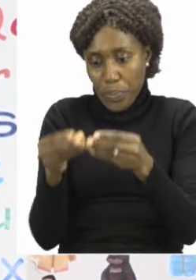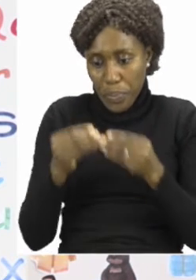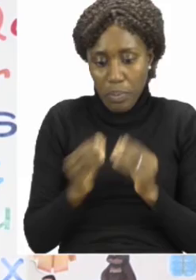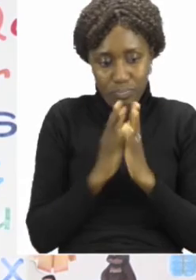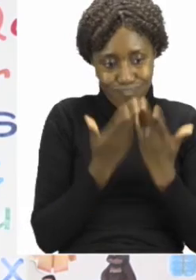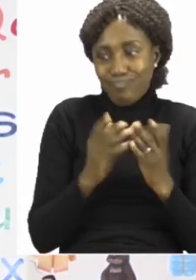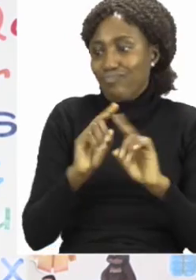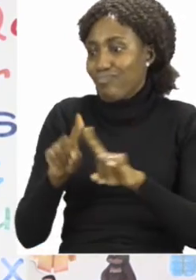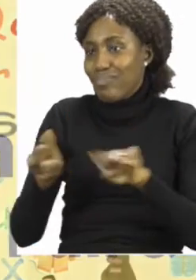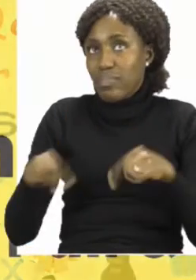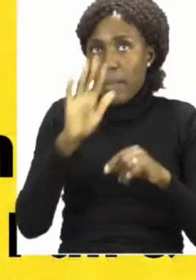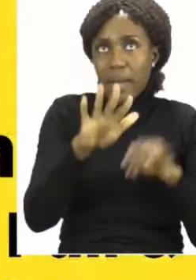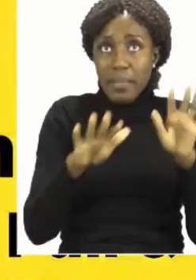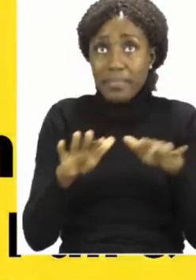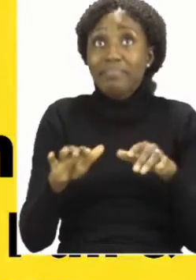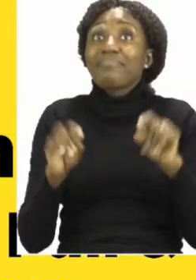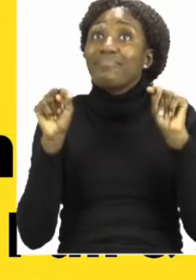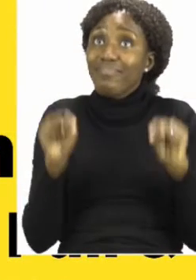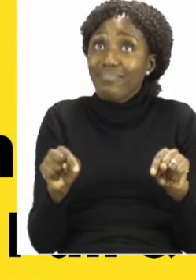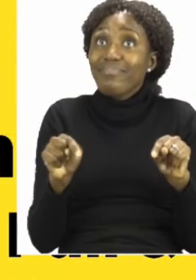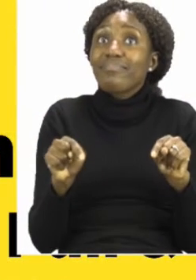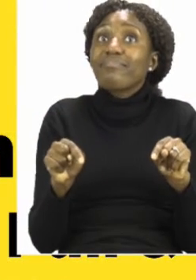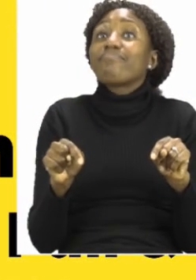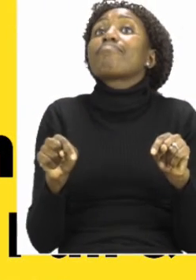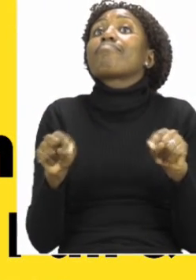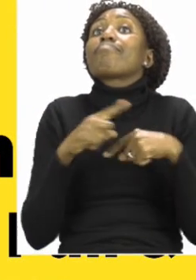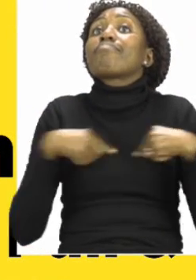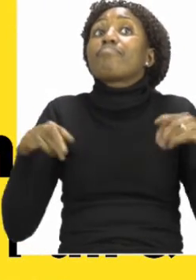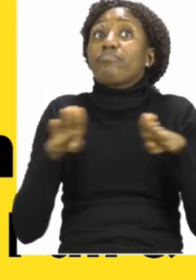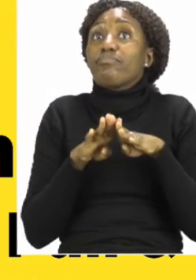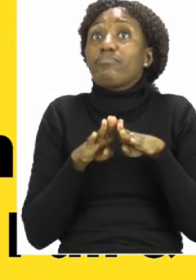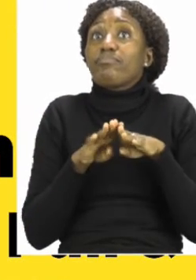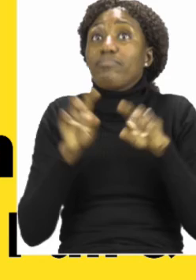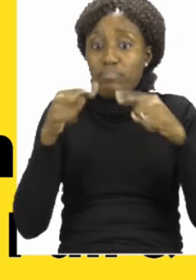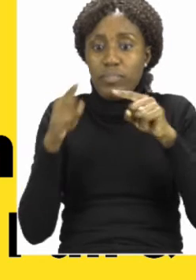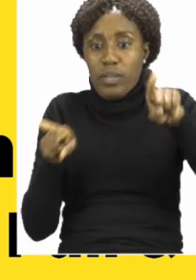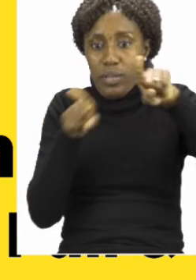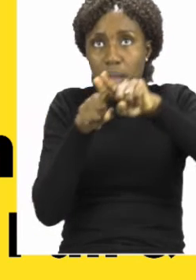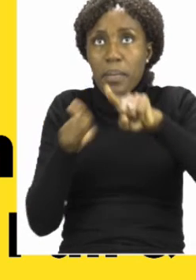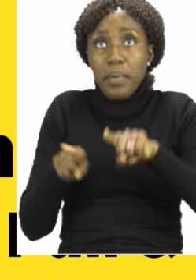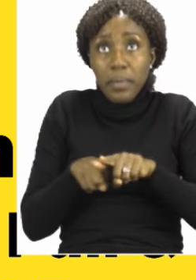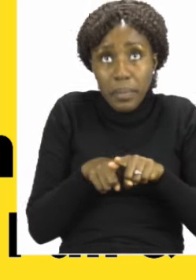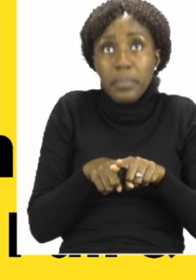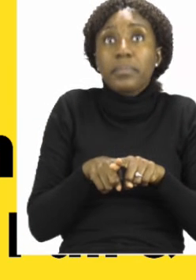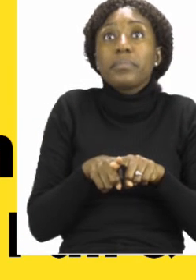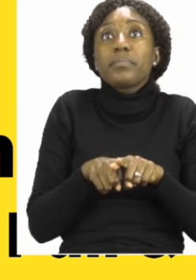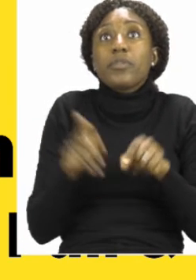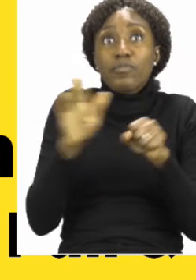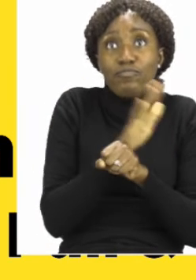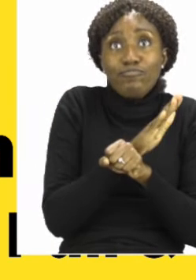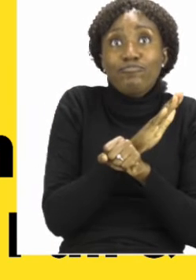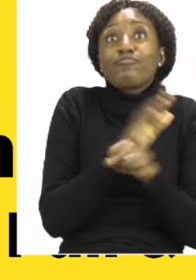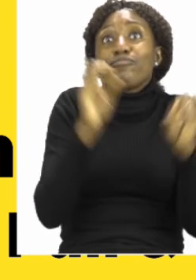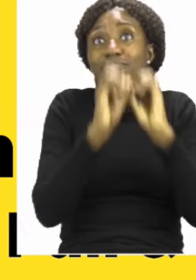before you touch anything else. For today's lesson, we will be doing matching, full and